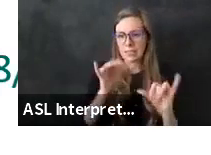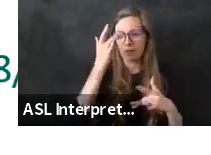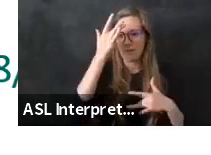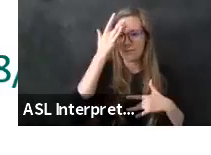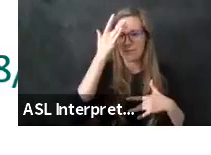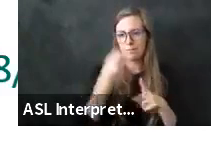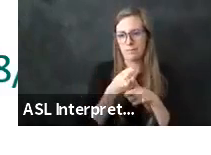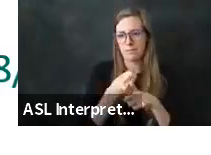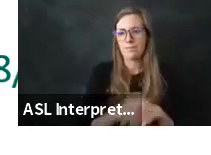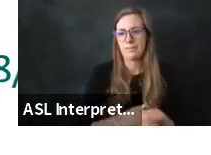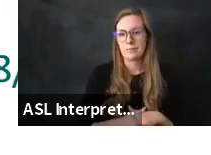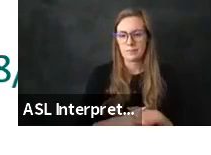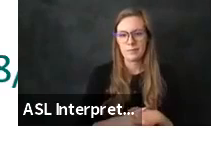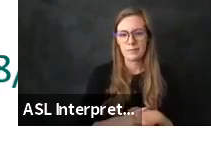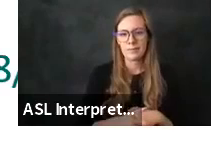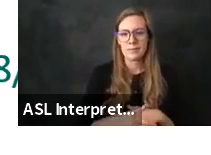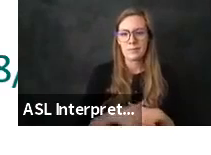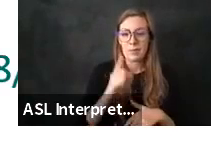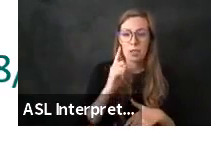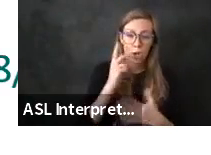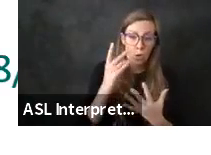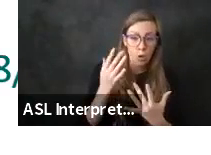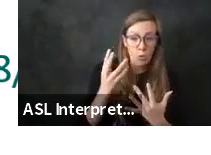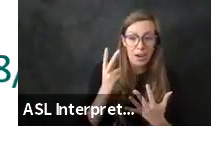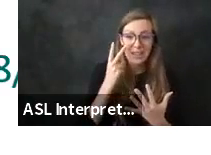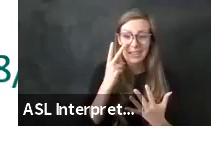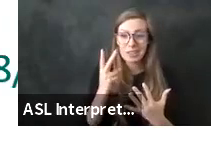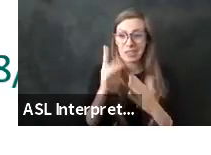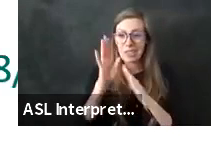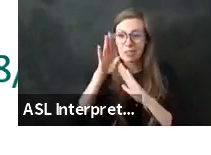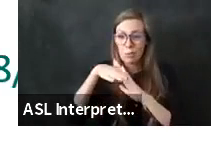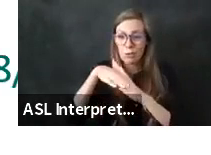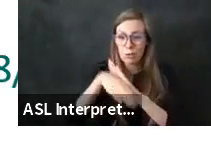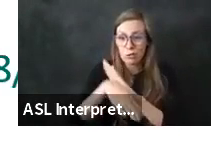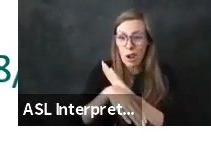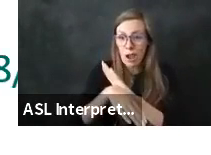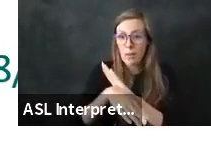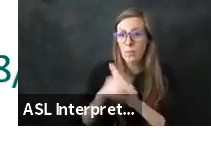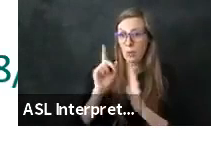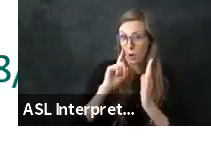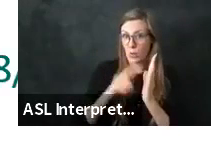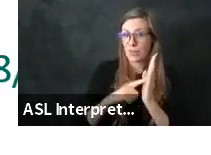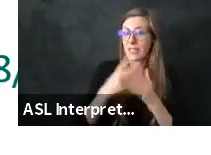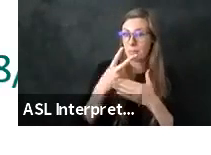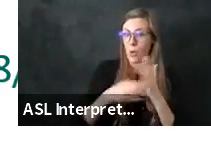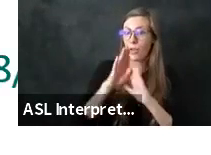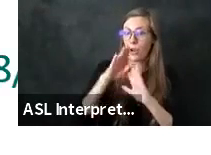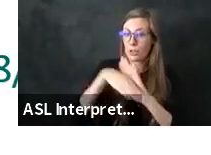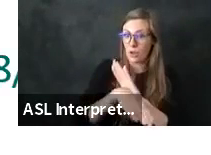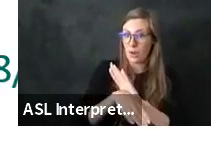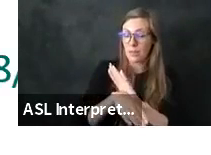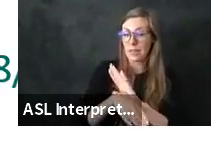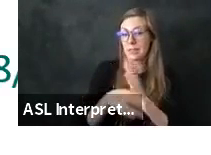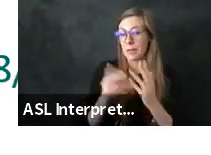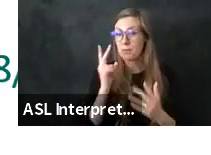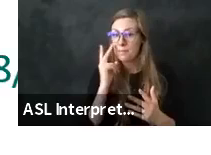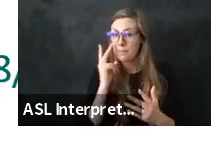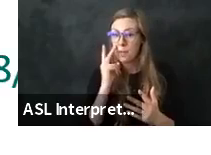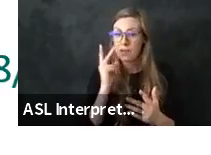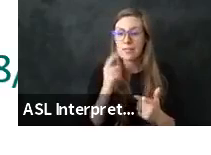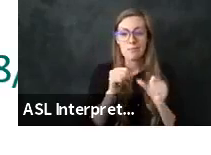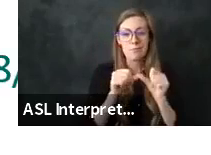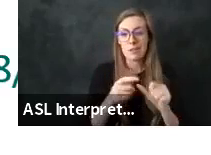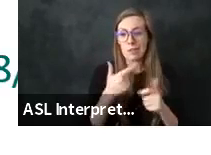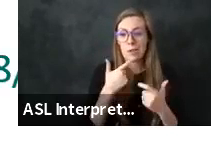kind of remains to be seen if that is a trend. And we also continue to monitor cases